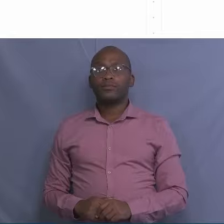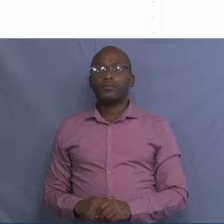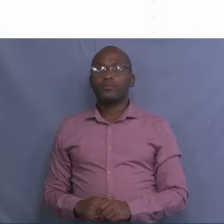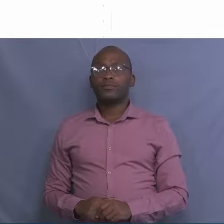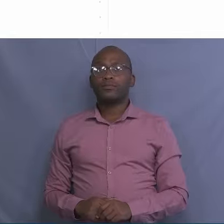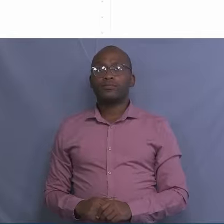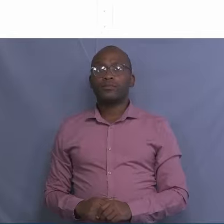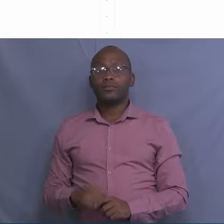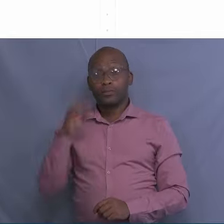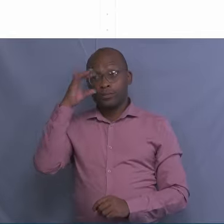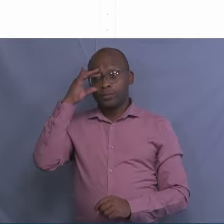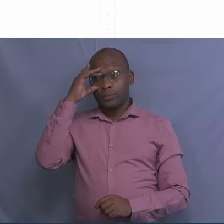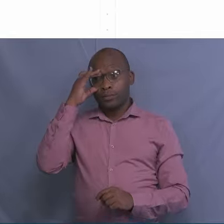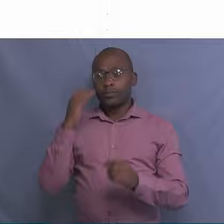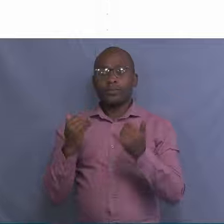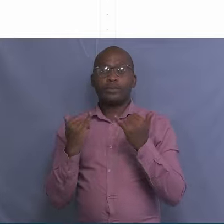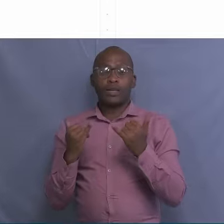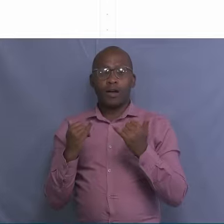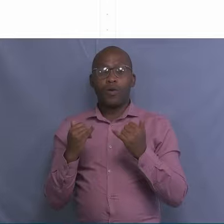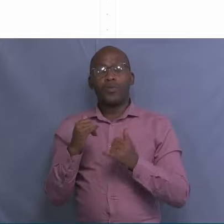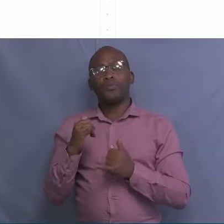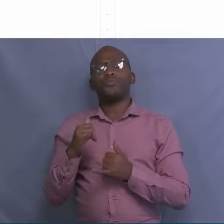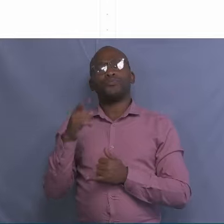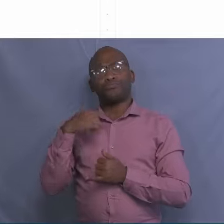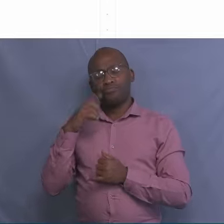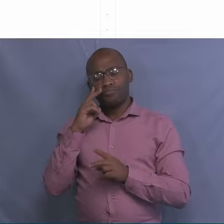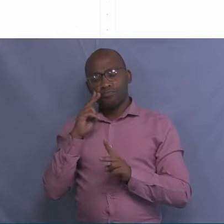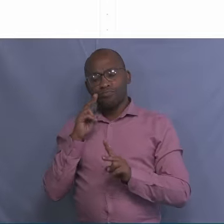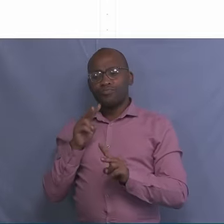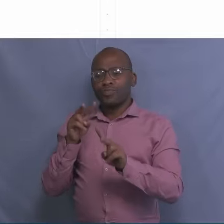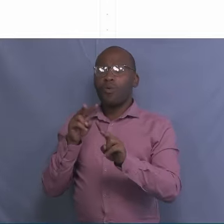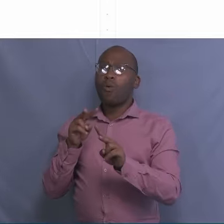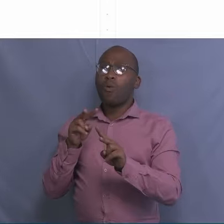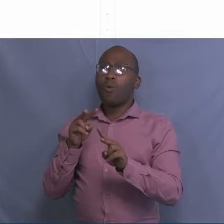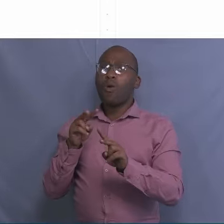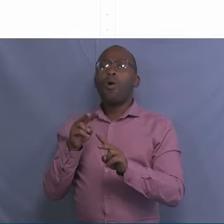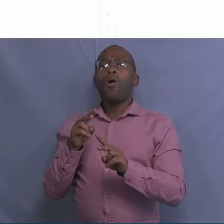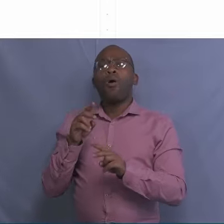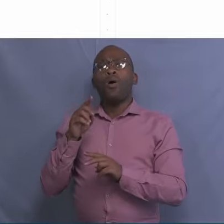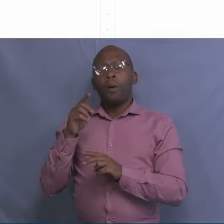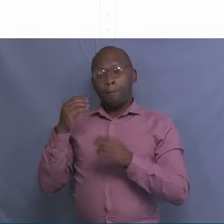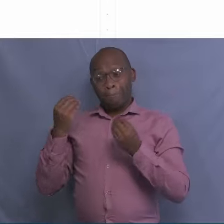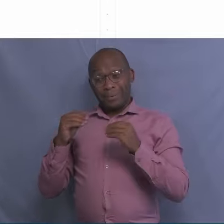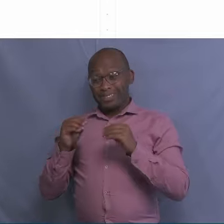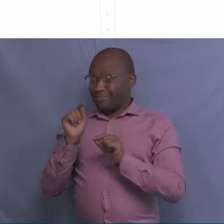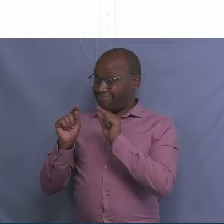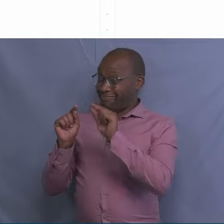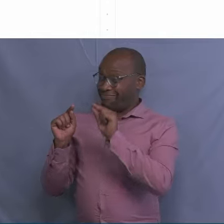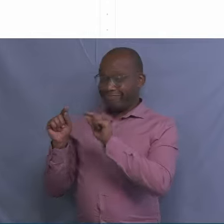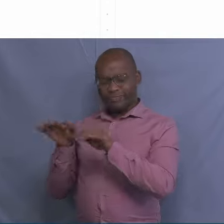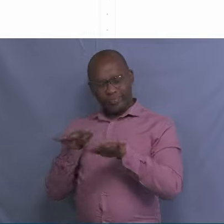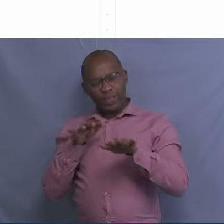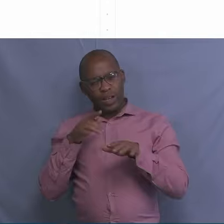Okay, now we need to look at aspects that businesses should consider or ways in which businesses can improve